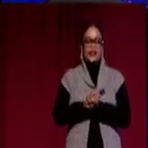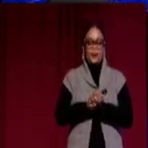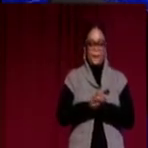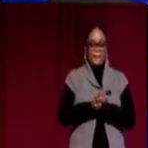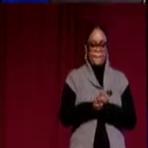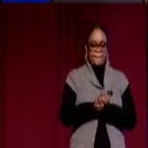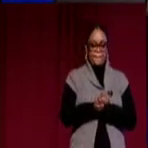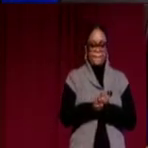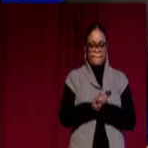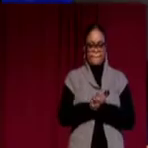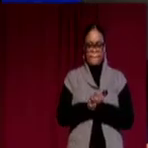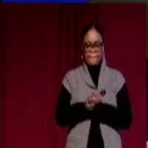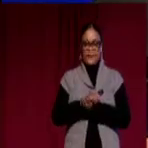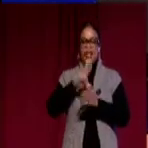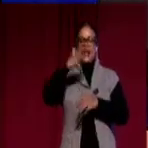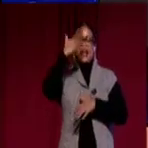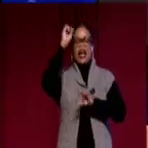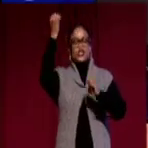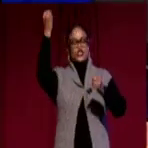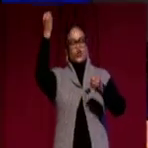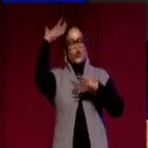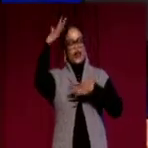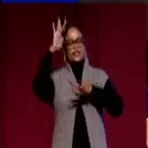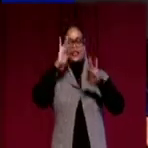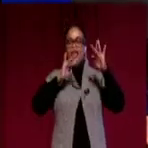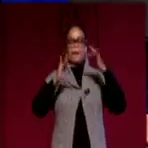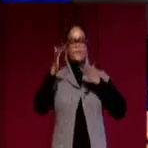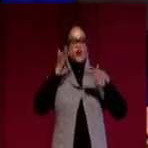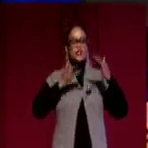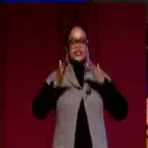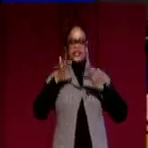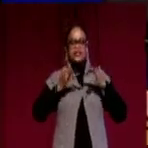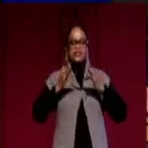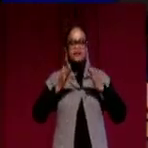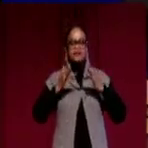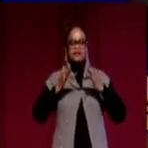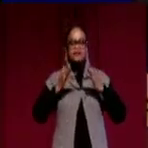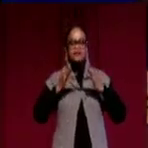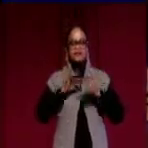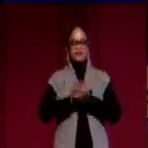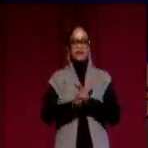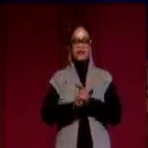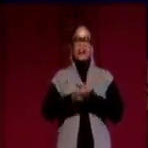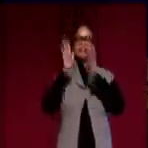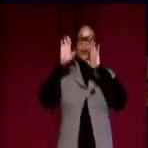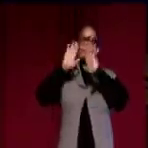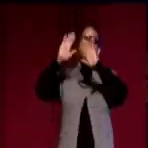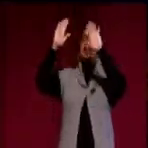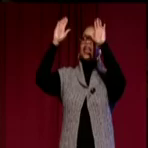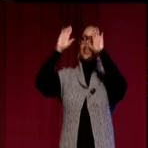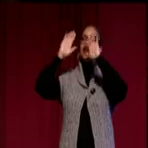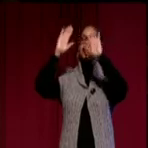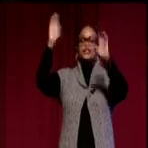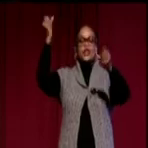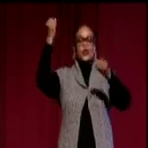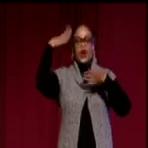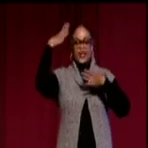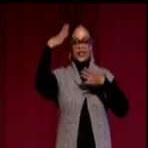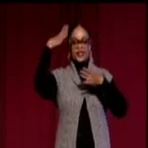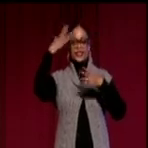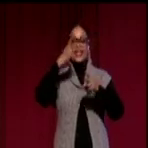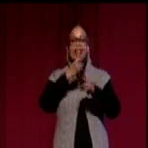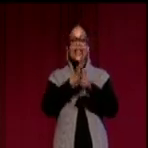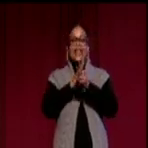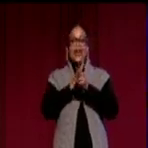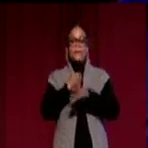It was God's grace and his mercy. It was his amazing grace that